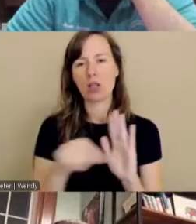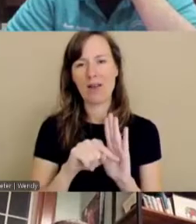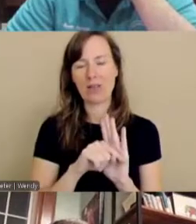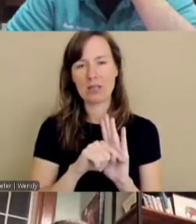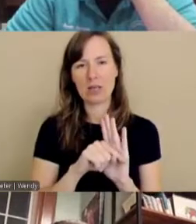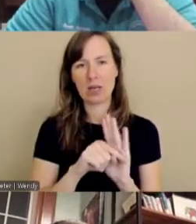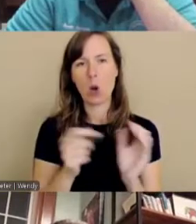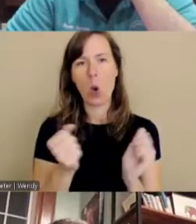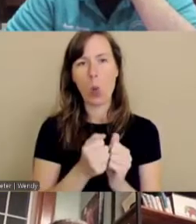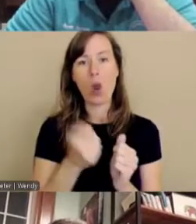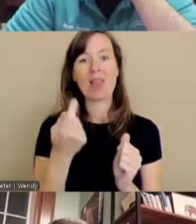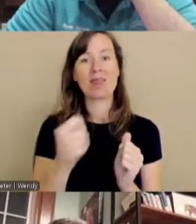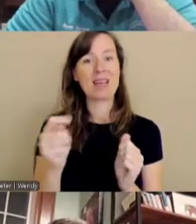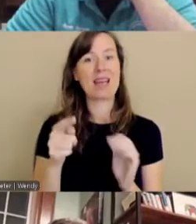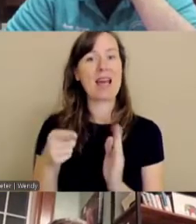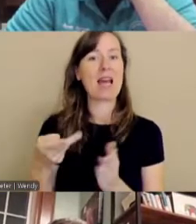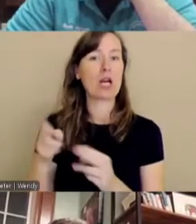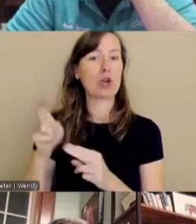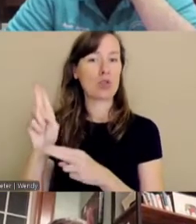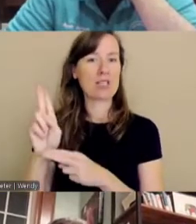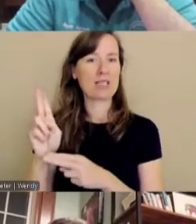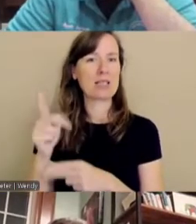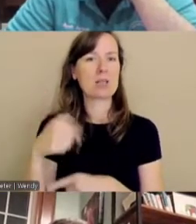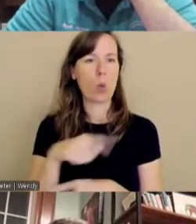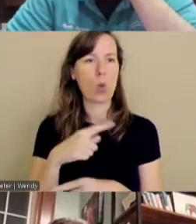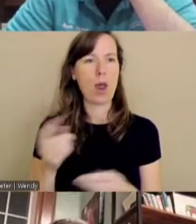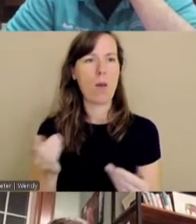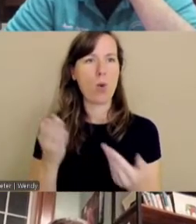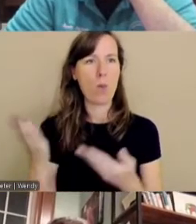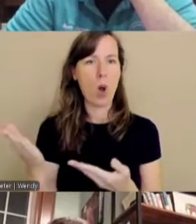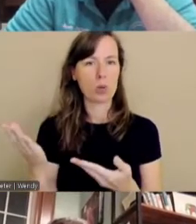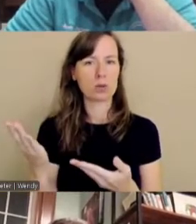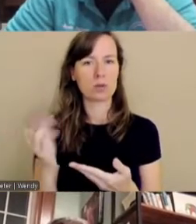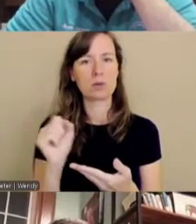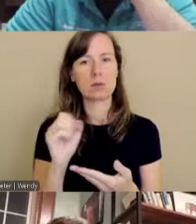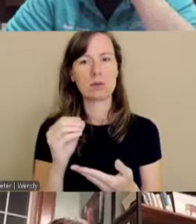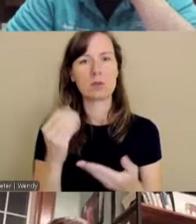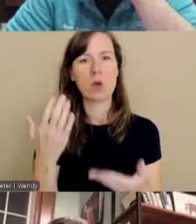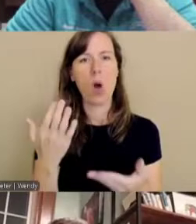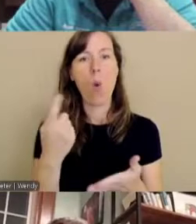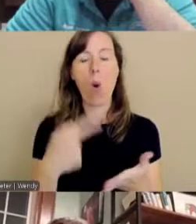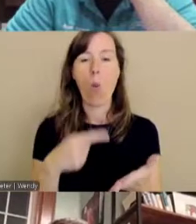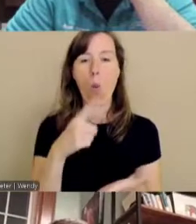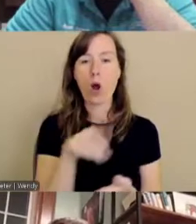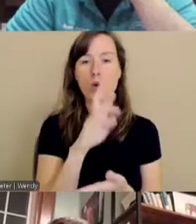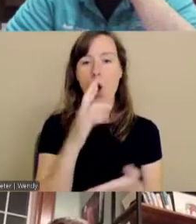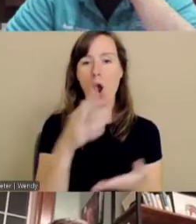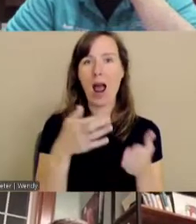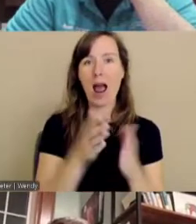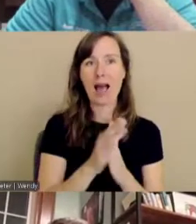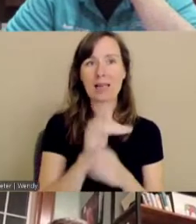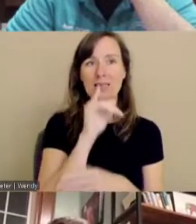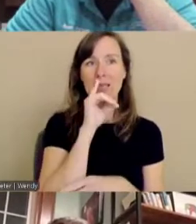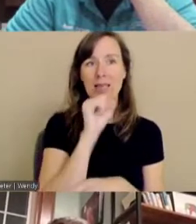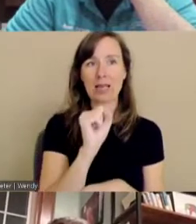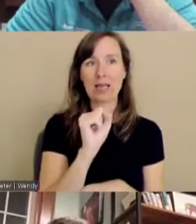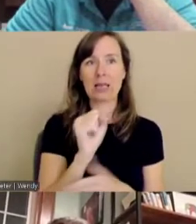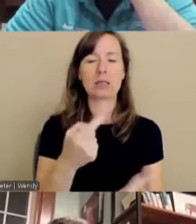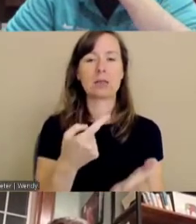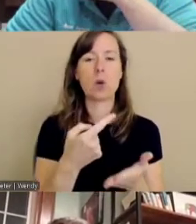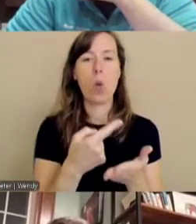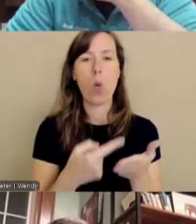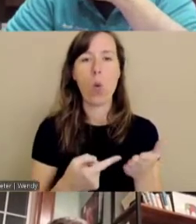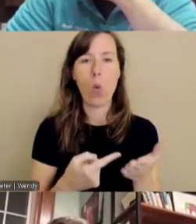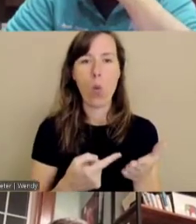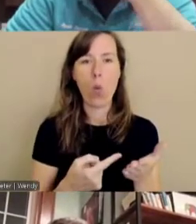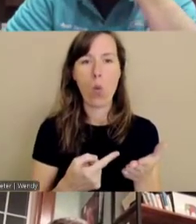the increases. Yeah. Okay. So what you're asking then is, okay, well, what if,